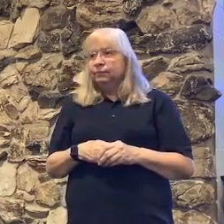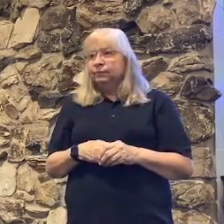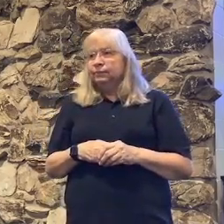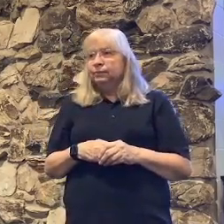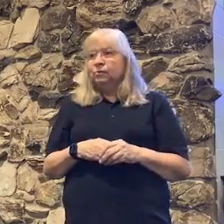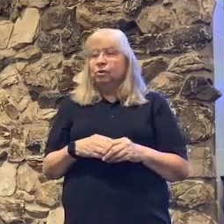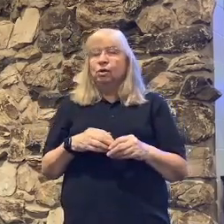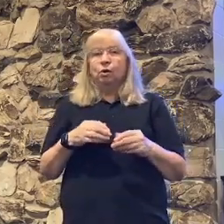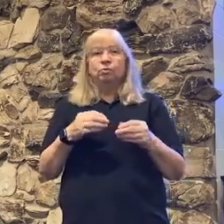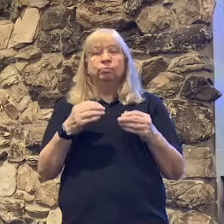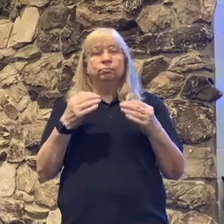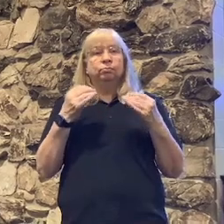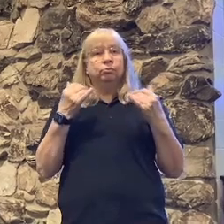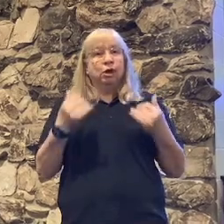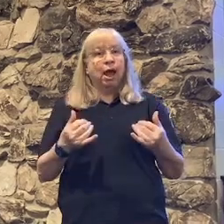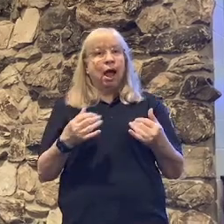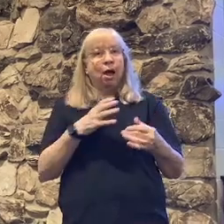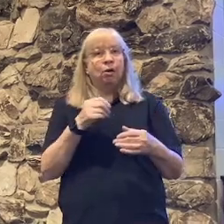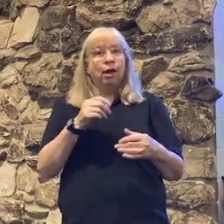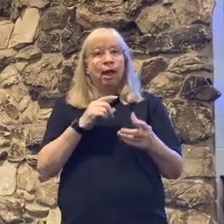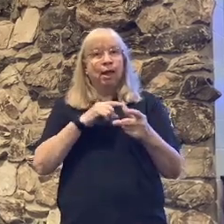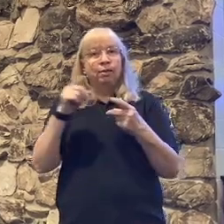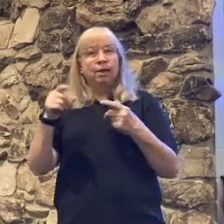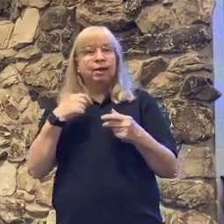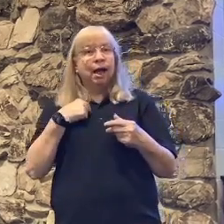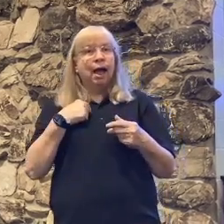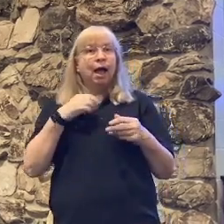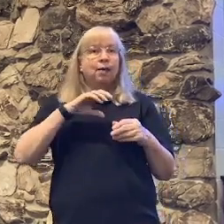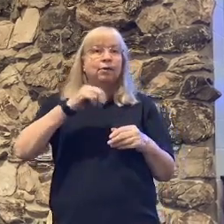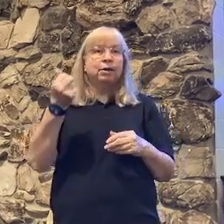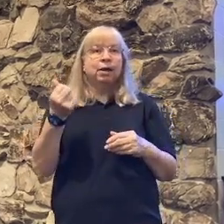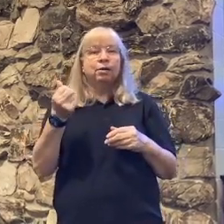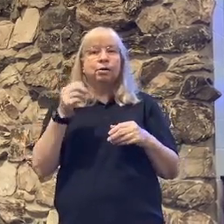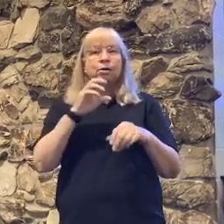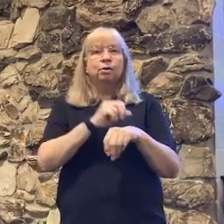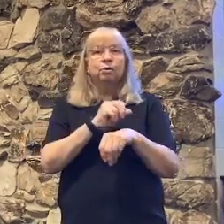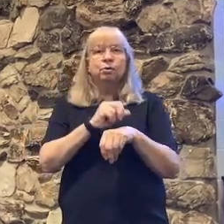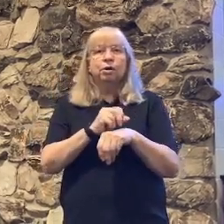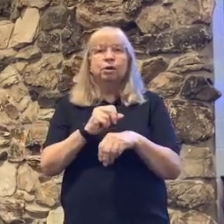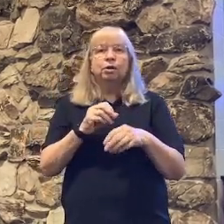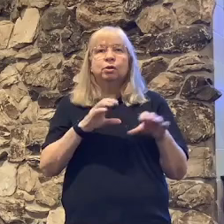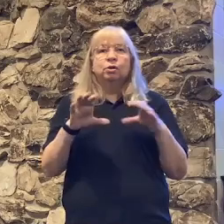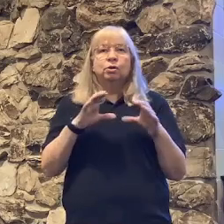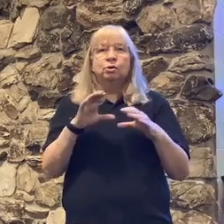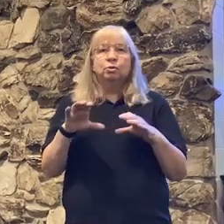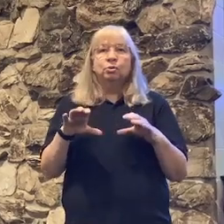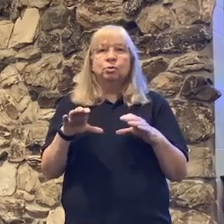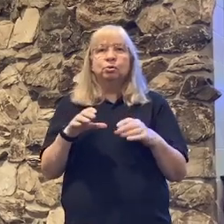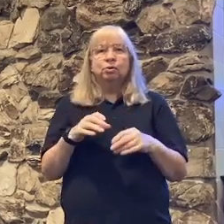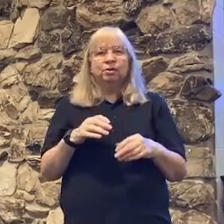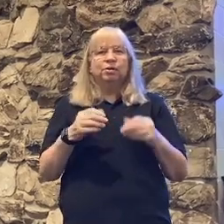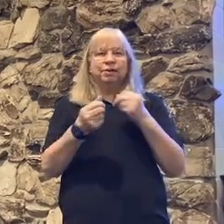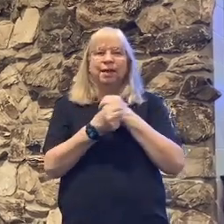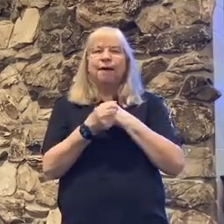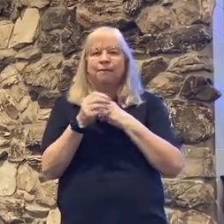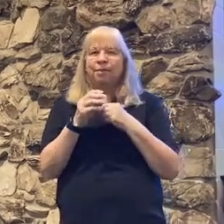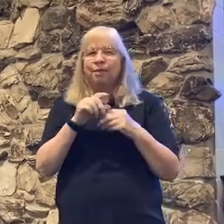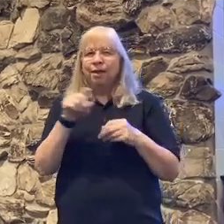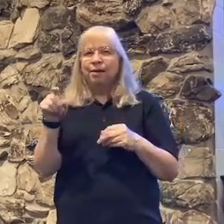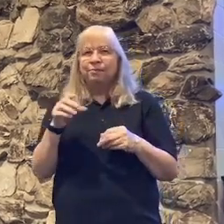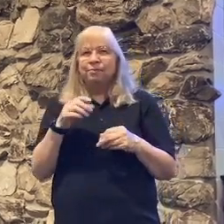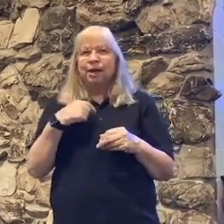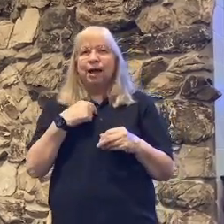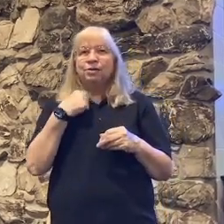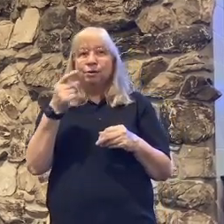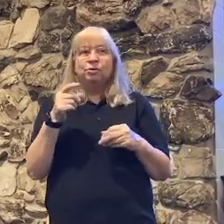So between now and then, I have another assignment for you to do. Don't you love my assignments? see you be working.